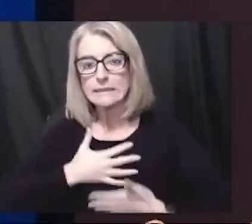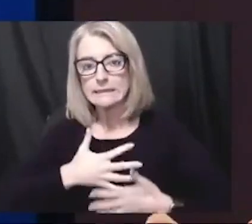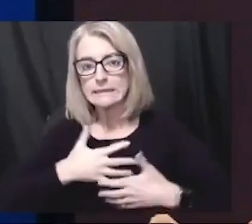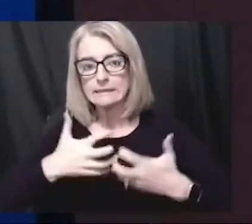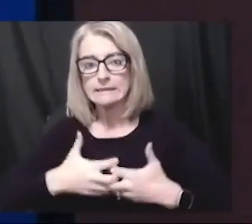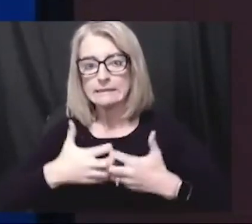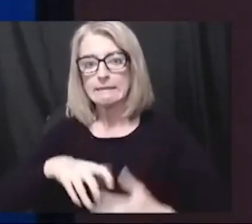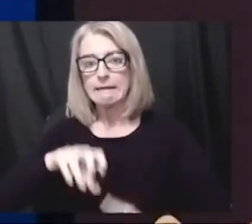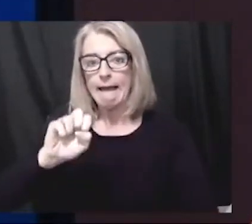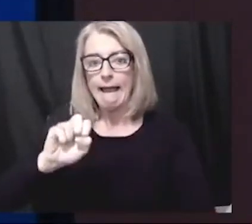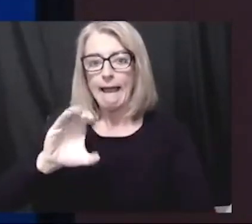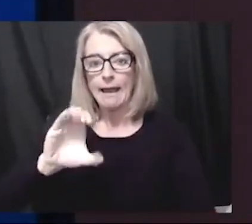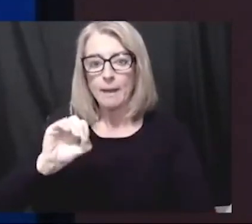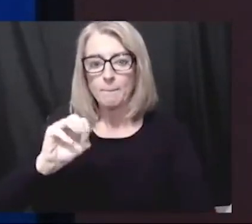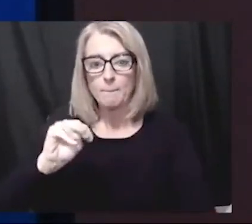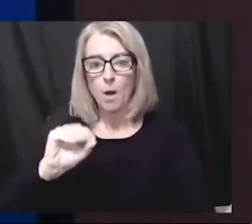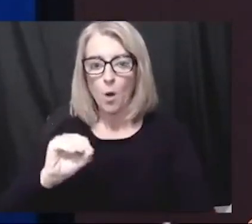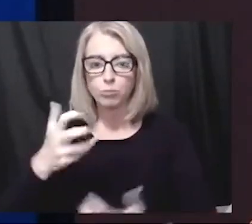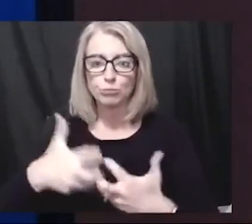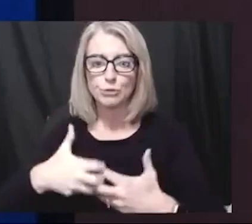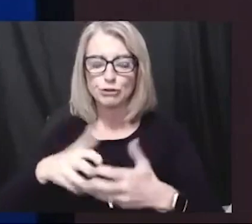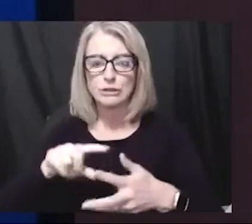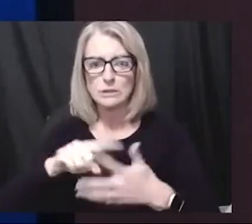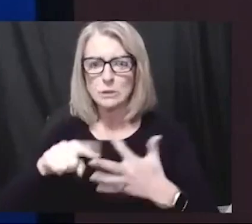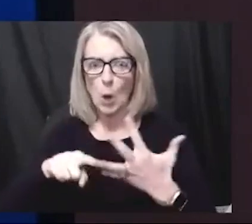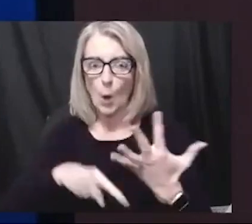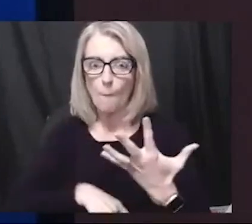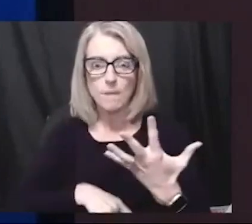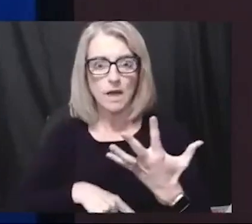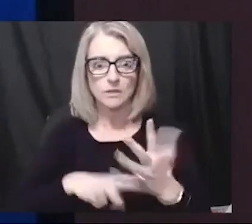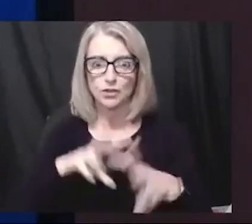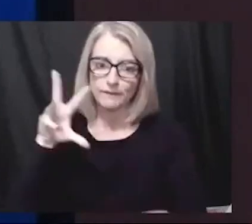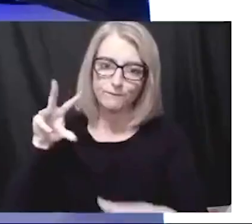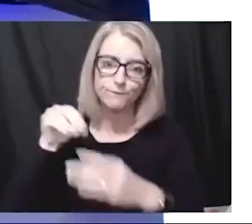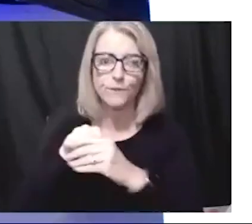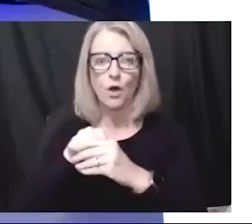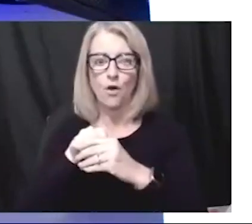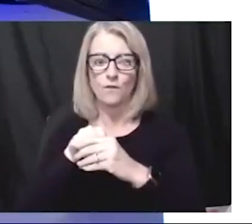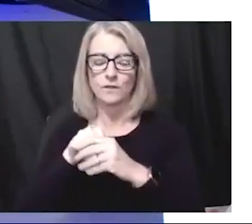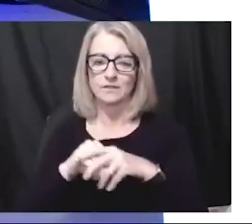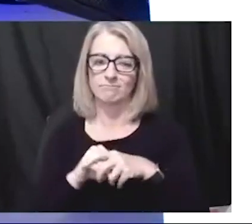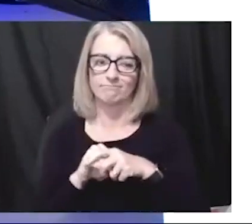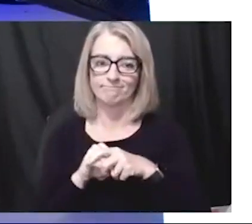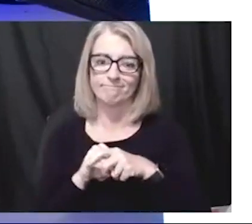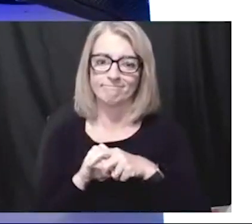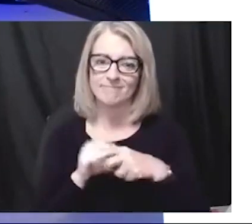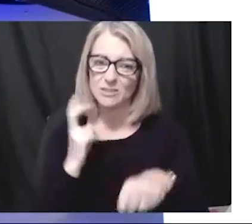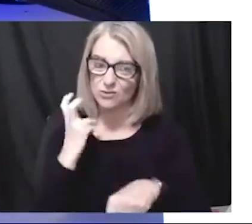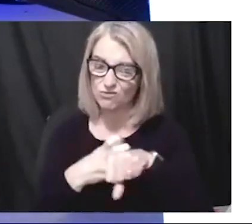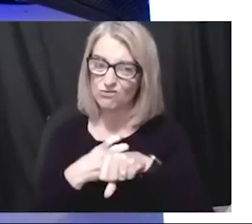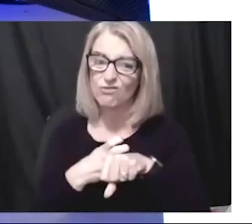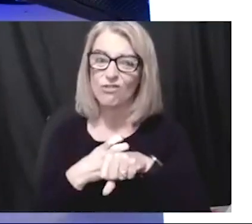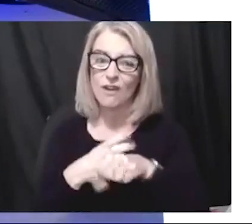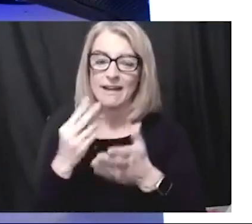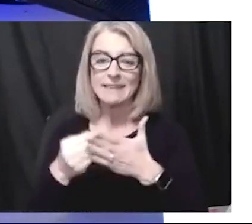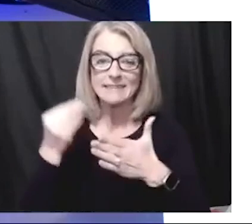much intensity there. People say, oh, that's just too high. Well, no, actually. No, it's not. This stuff is hard and it's